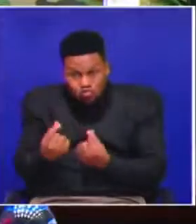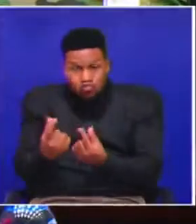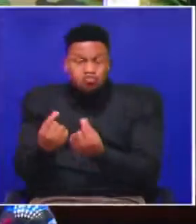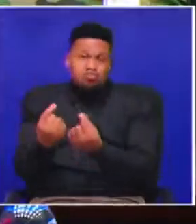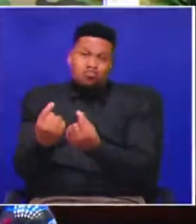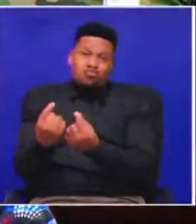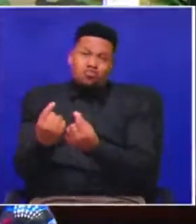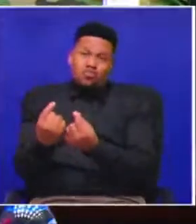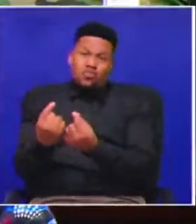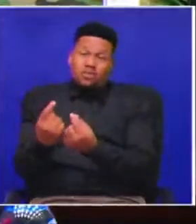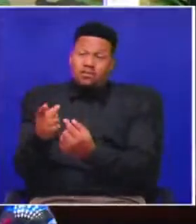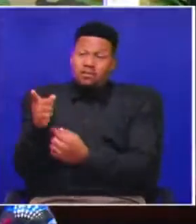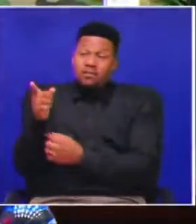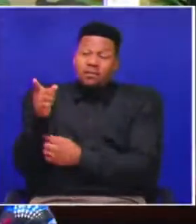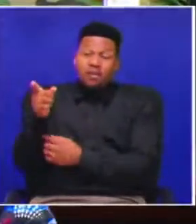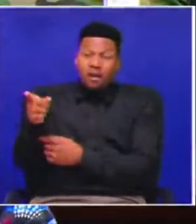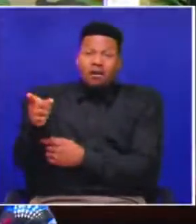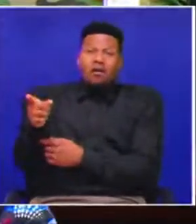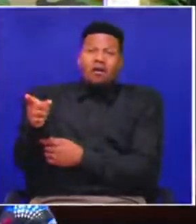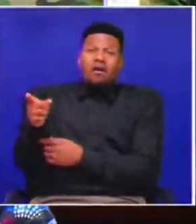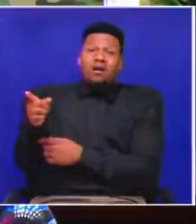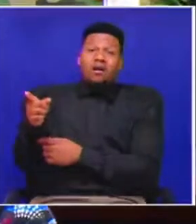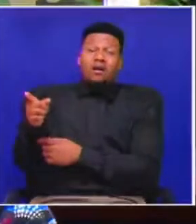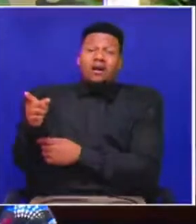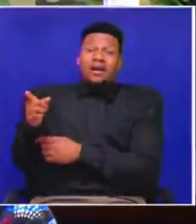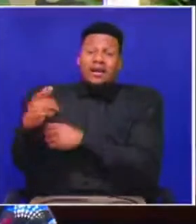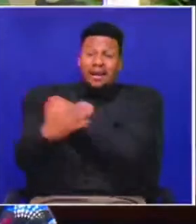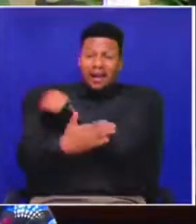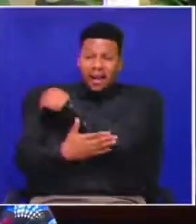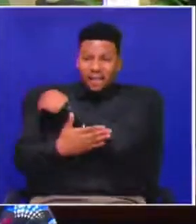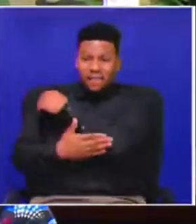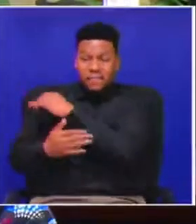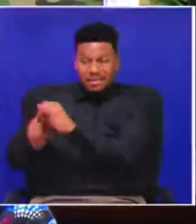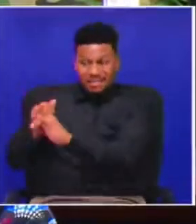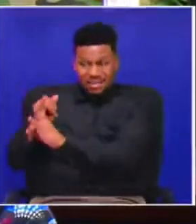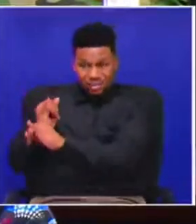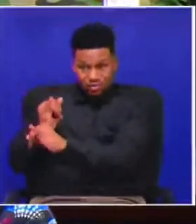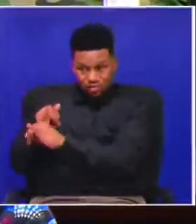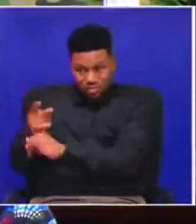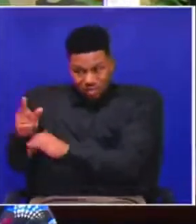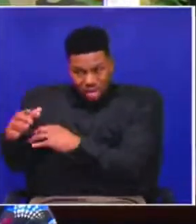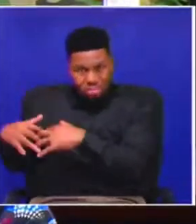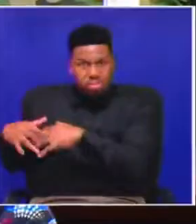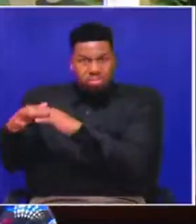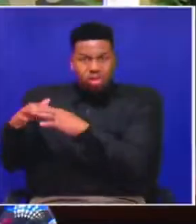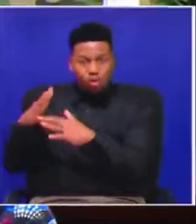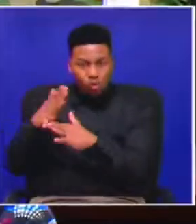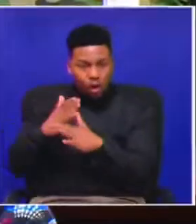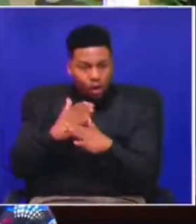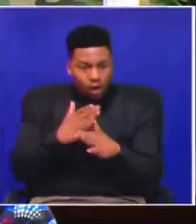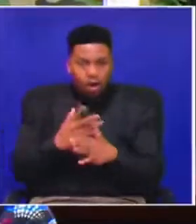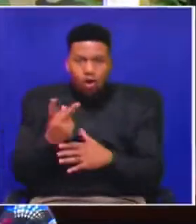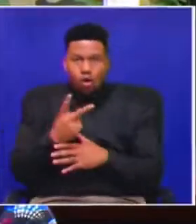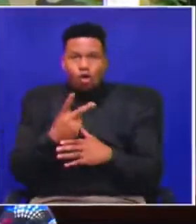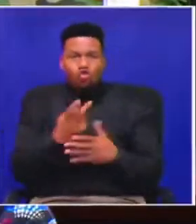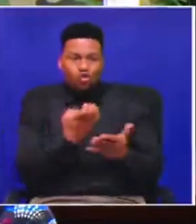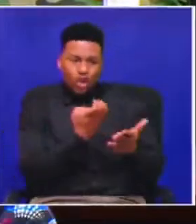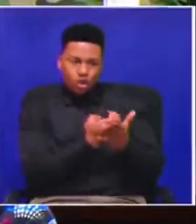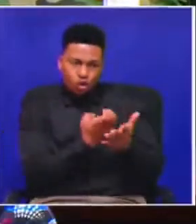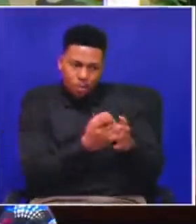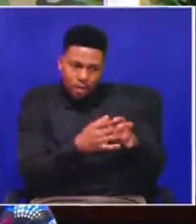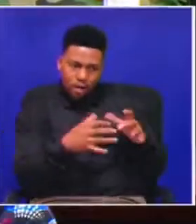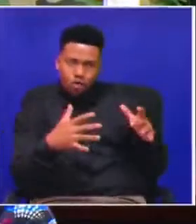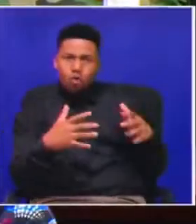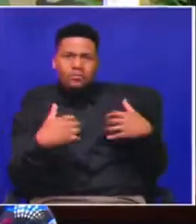institutions so that we can create jobs and also stimulate economic growth that can Thank go you, beyond Honourable 4 to